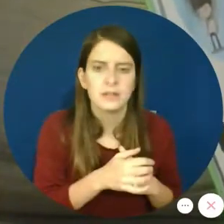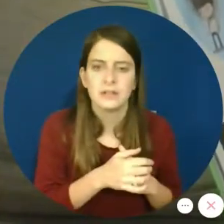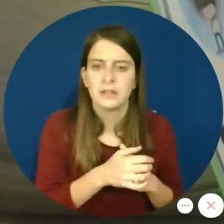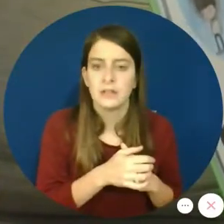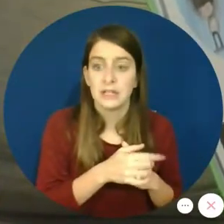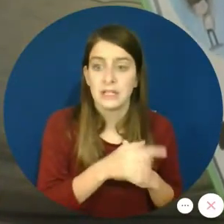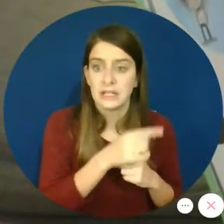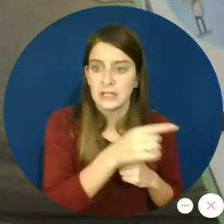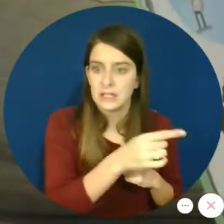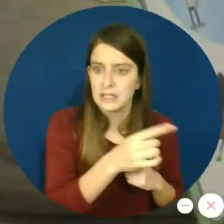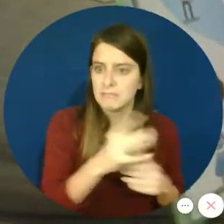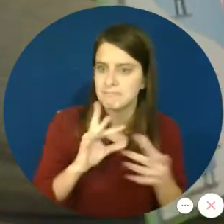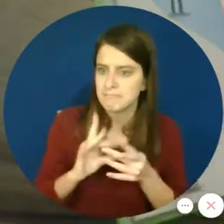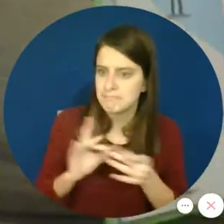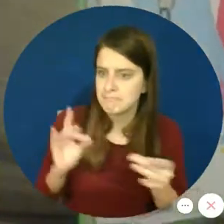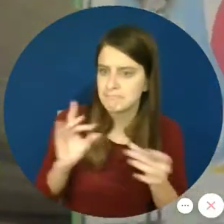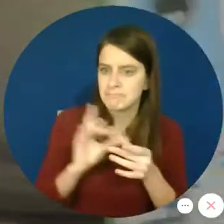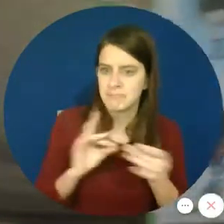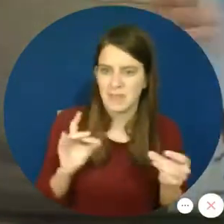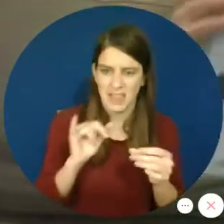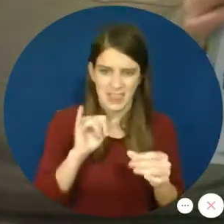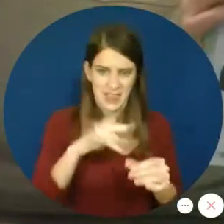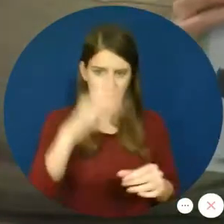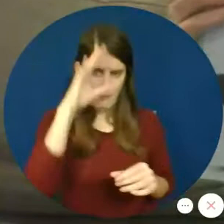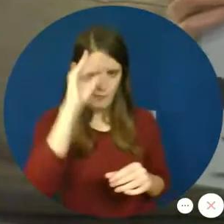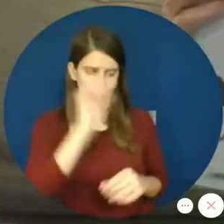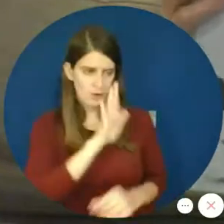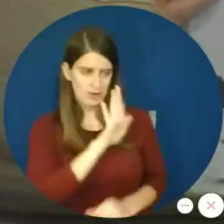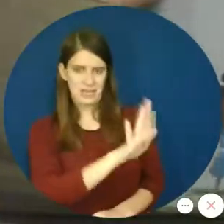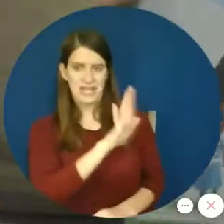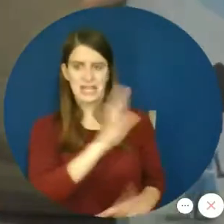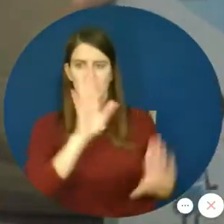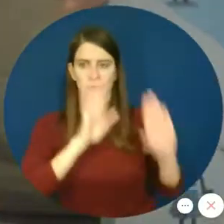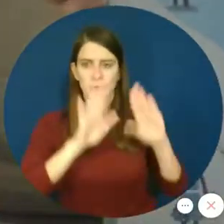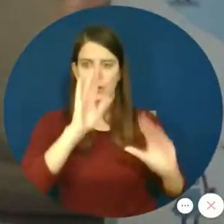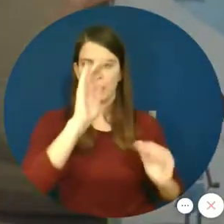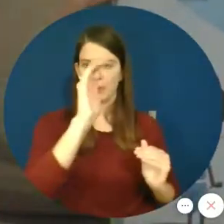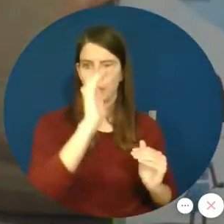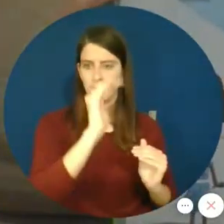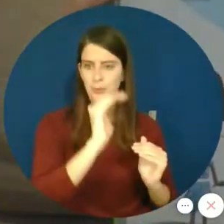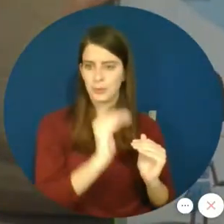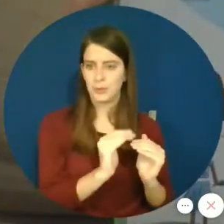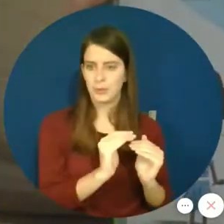happened. His worry began to shrink.